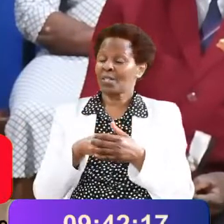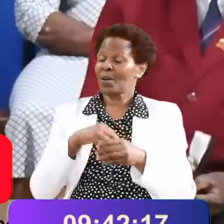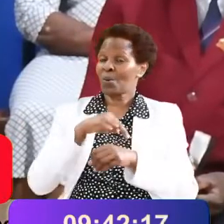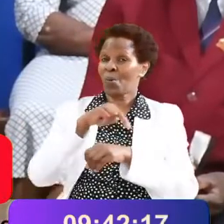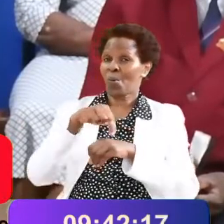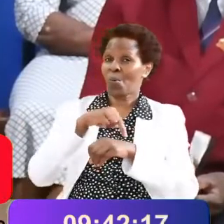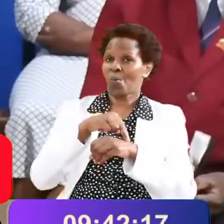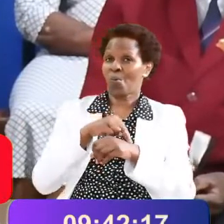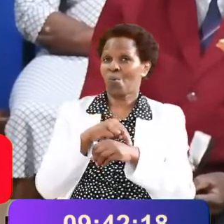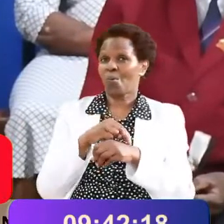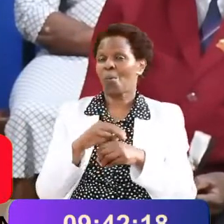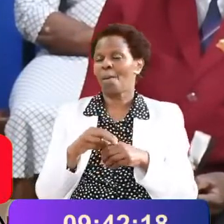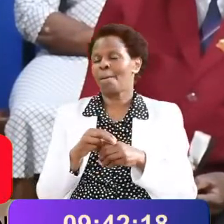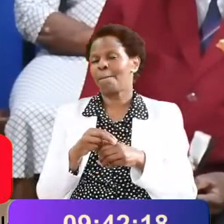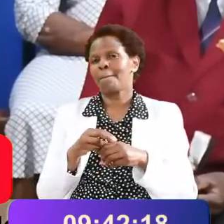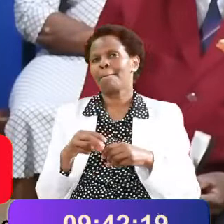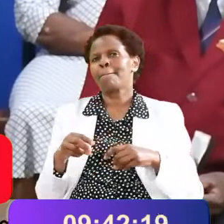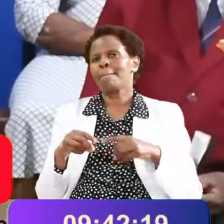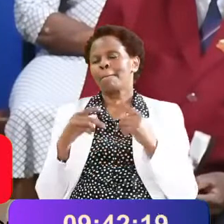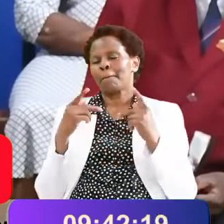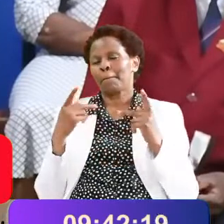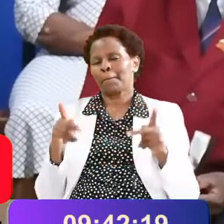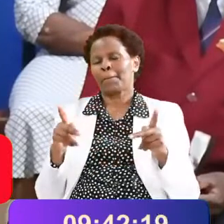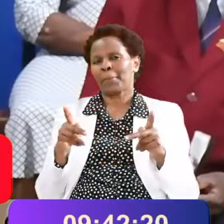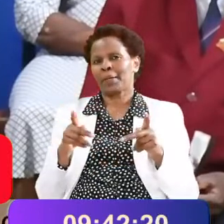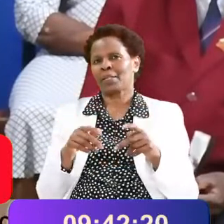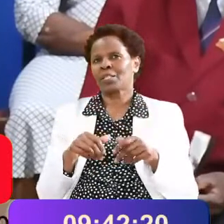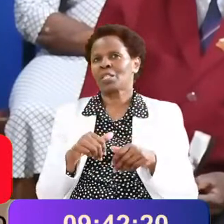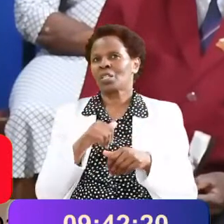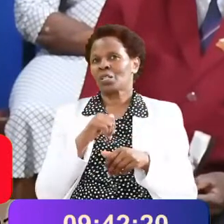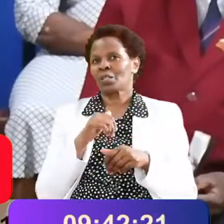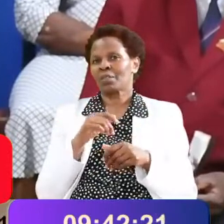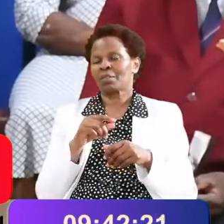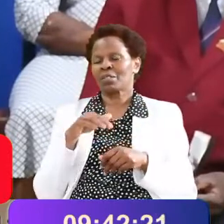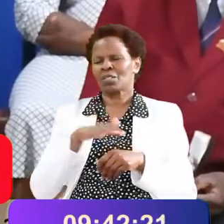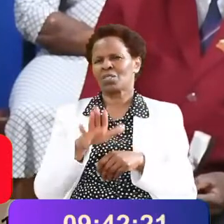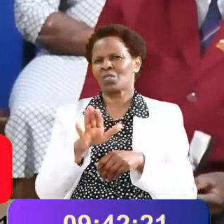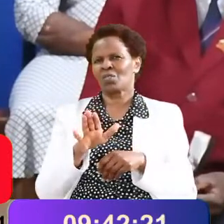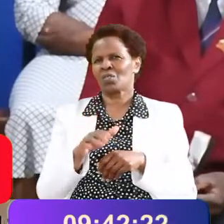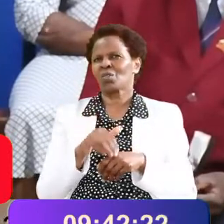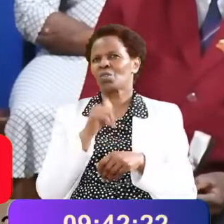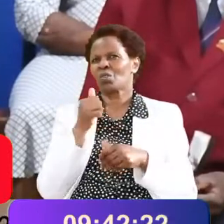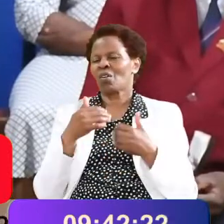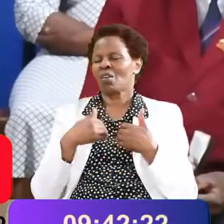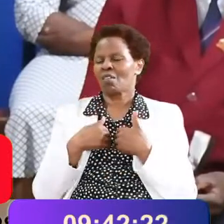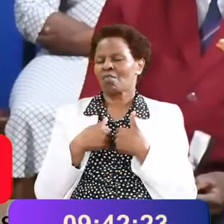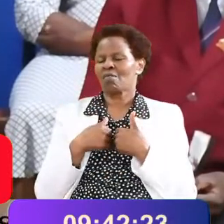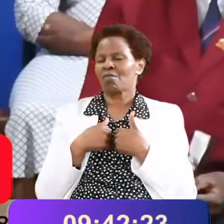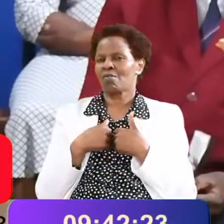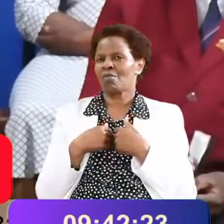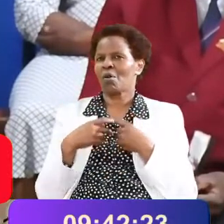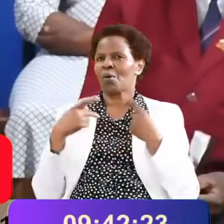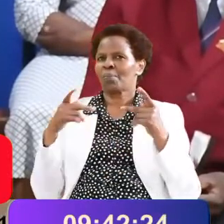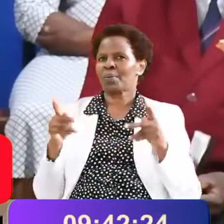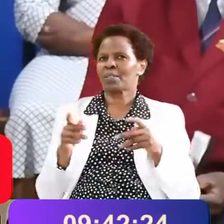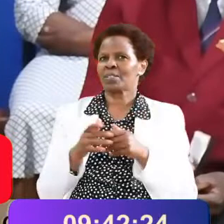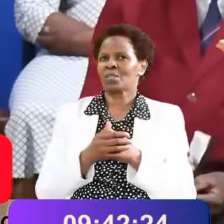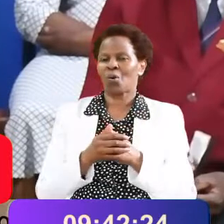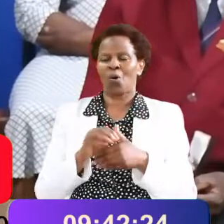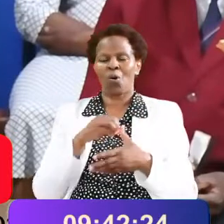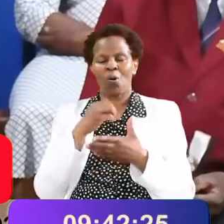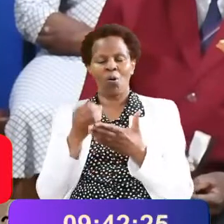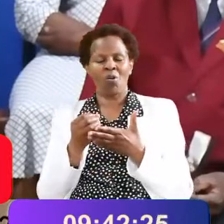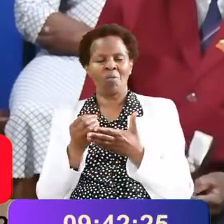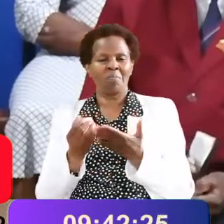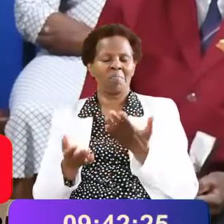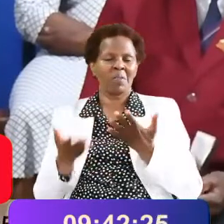therefore, we can have external peace and we do not have peace that is internal. Or we can have internal peace and